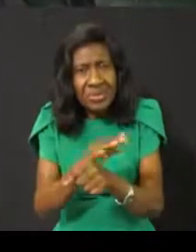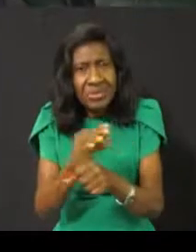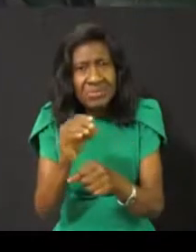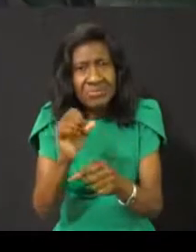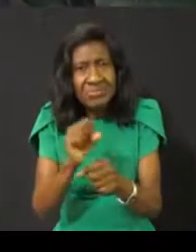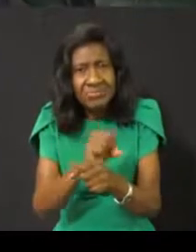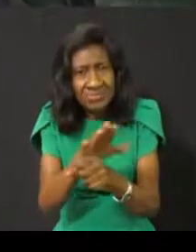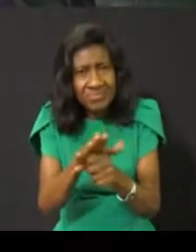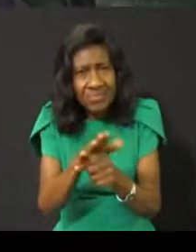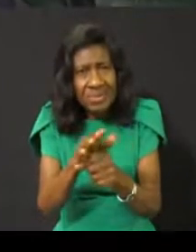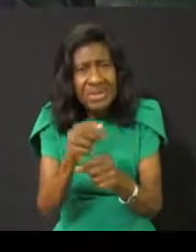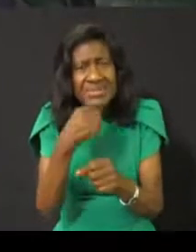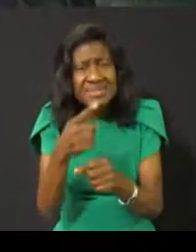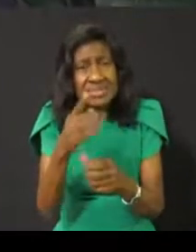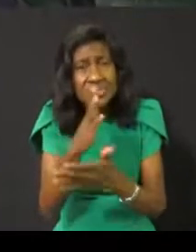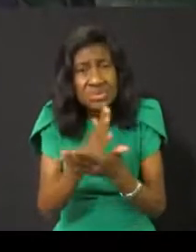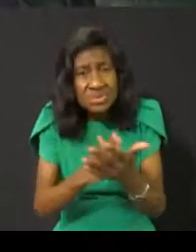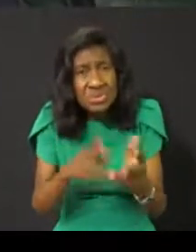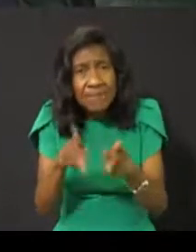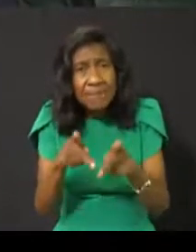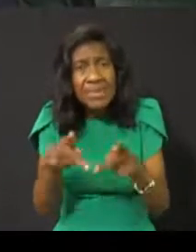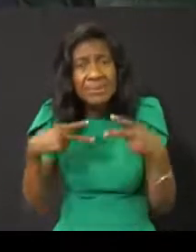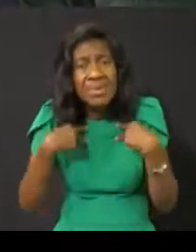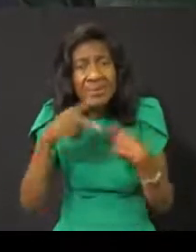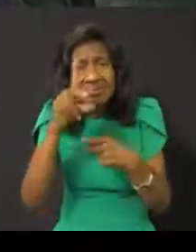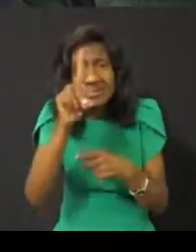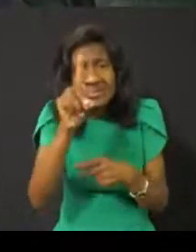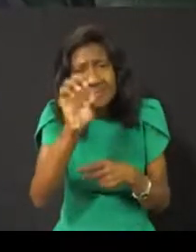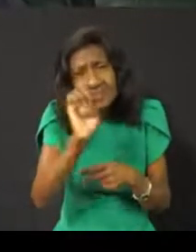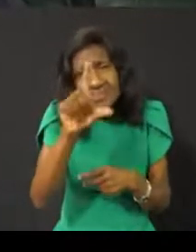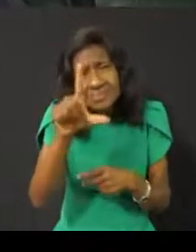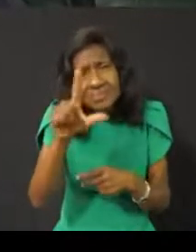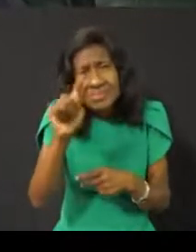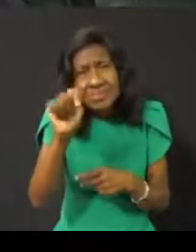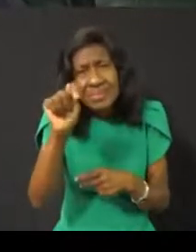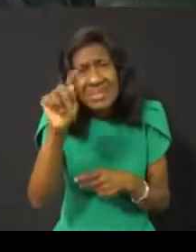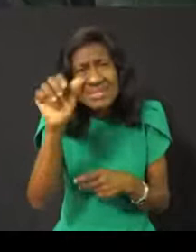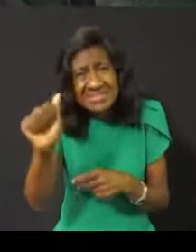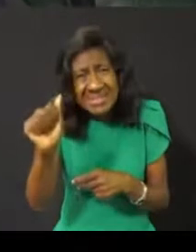all have the Delta virus, which we know is the much more infectious